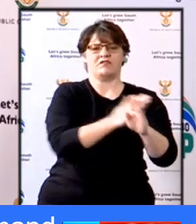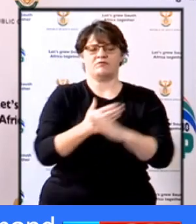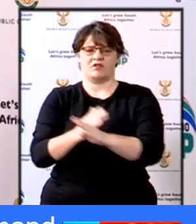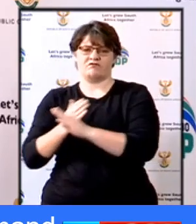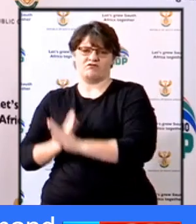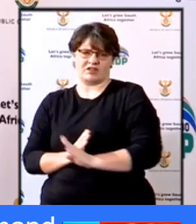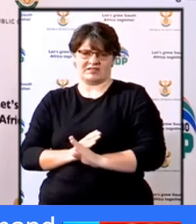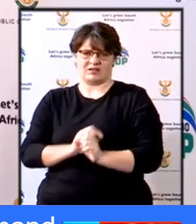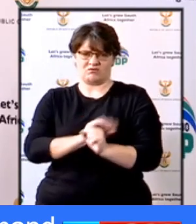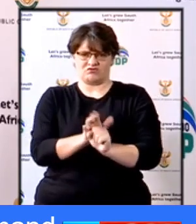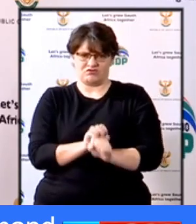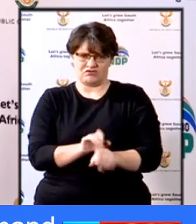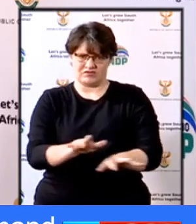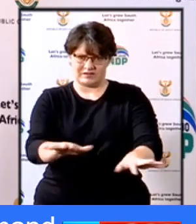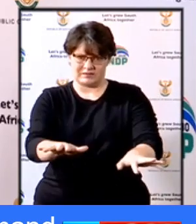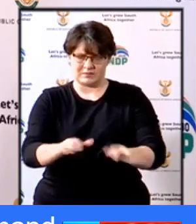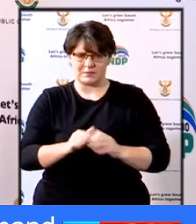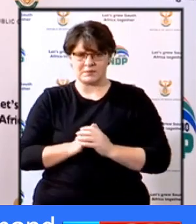deaths.